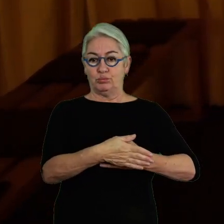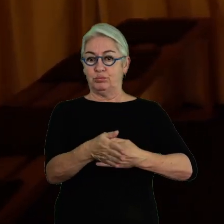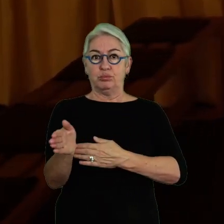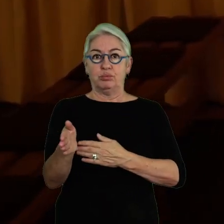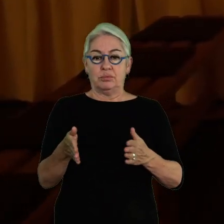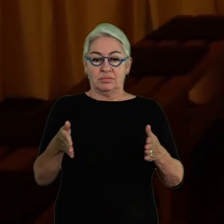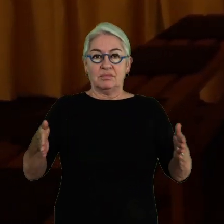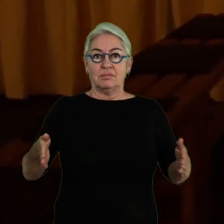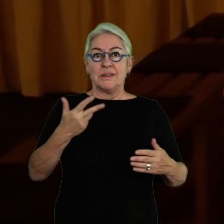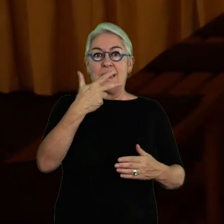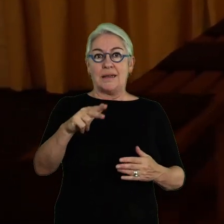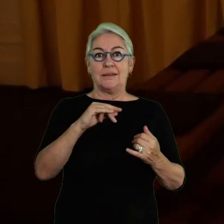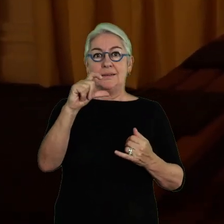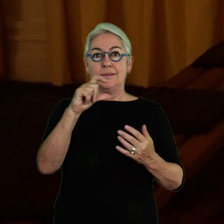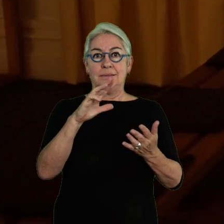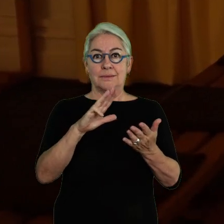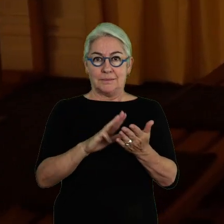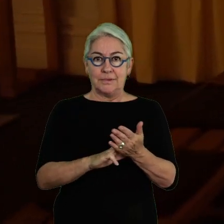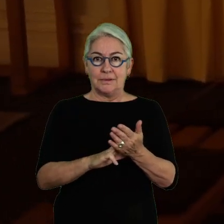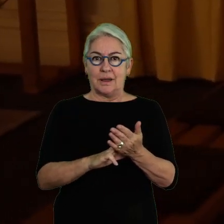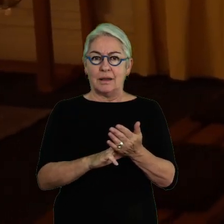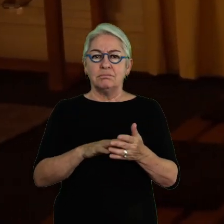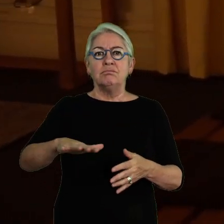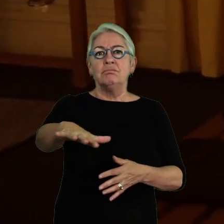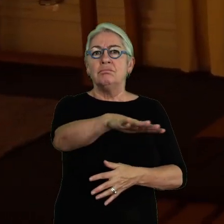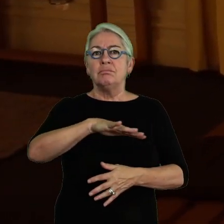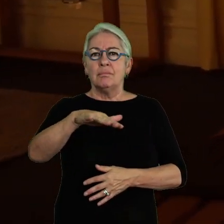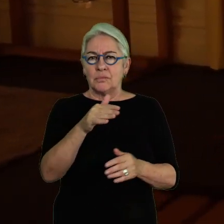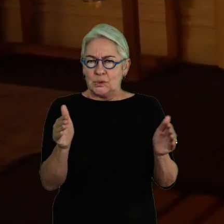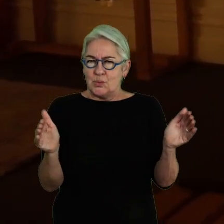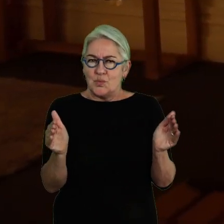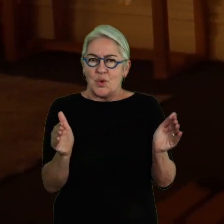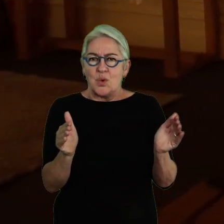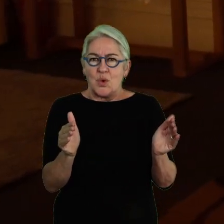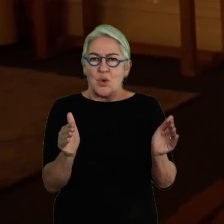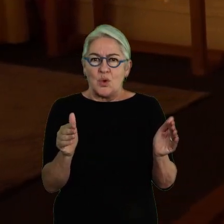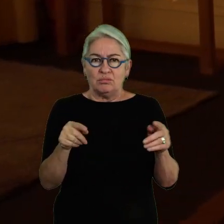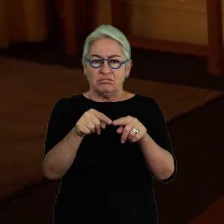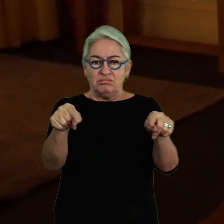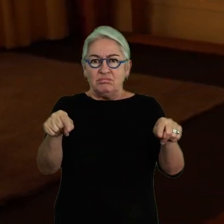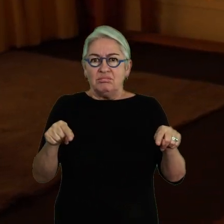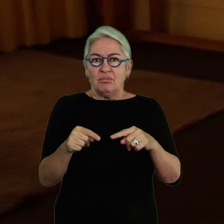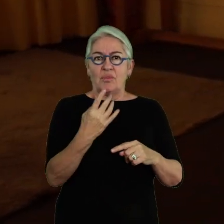quite a small space of around 4 metres by 6 metres with a capacity of 20 to 30.